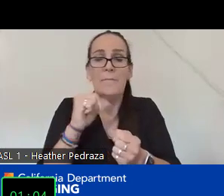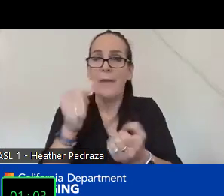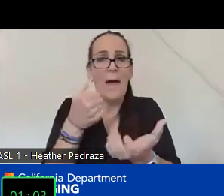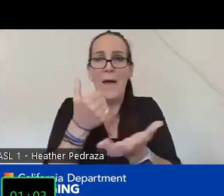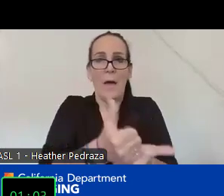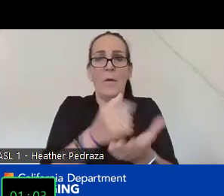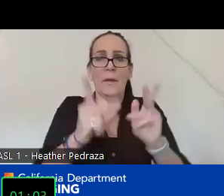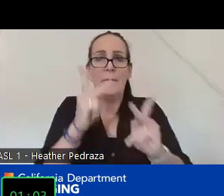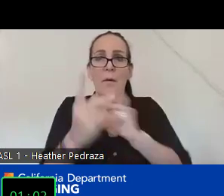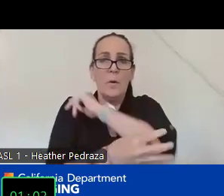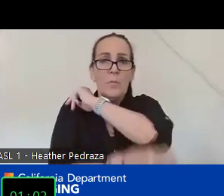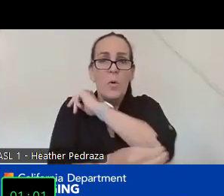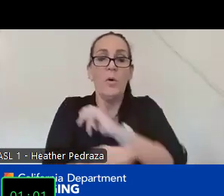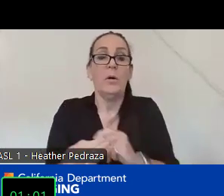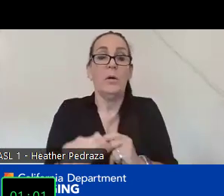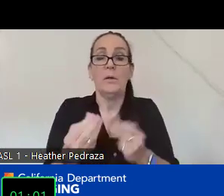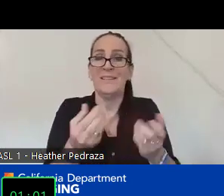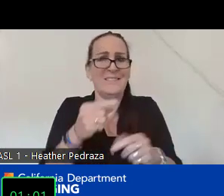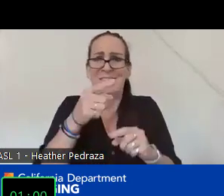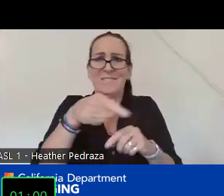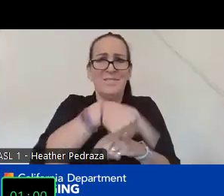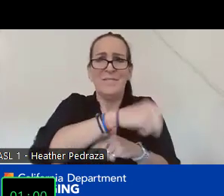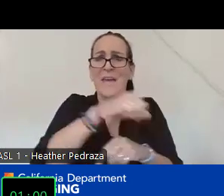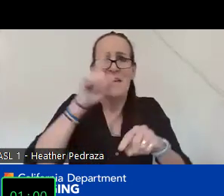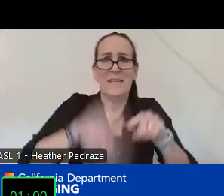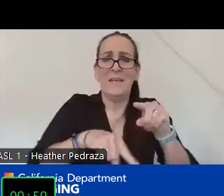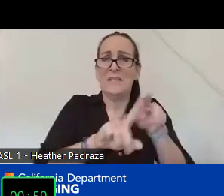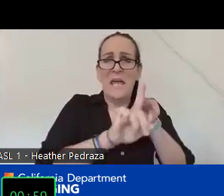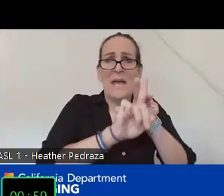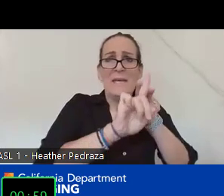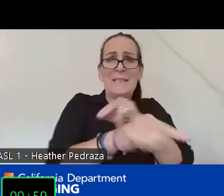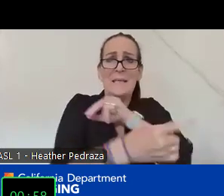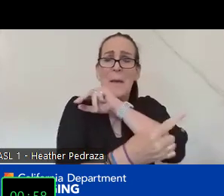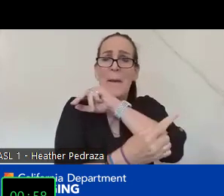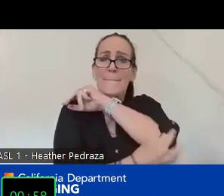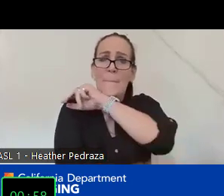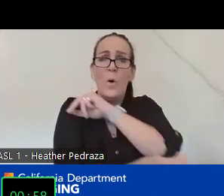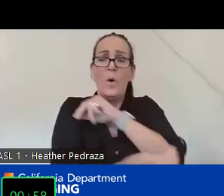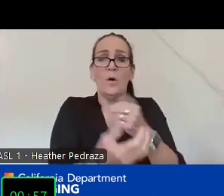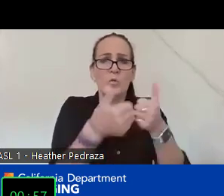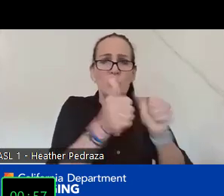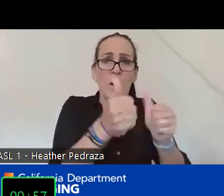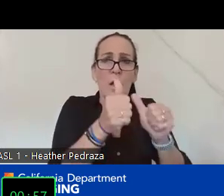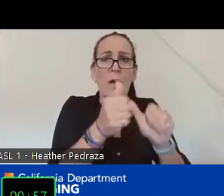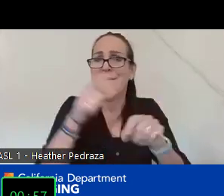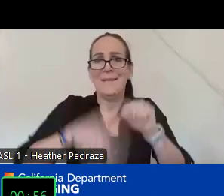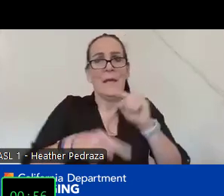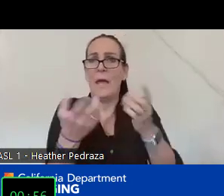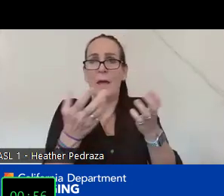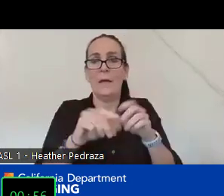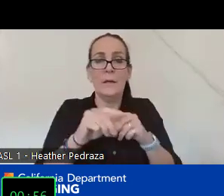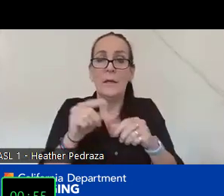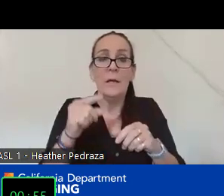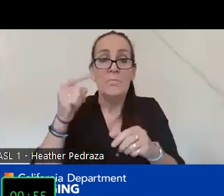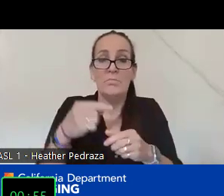an inability to often escape SSI, despite a number of programs working